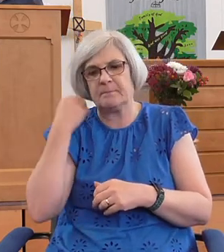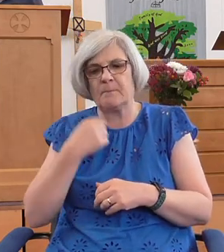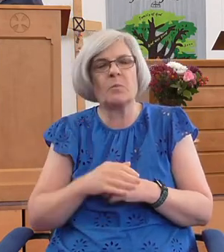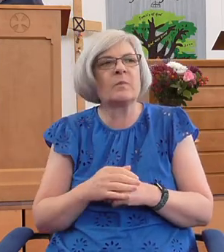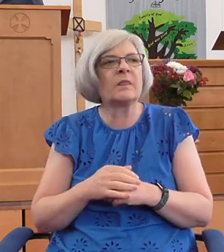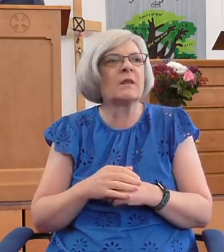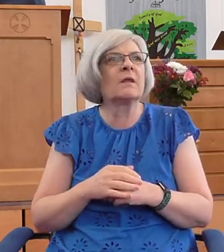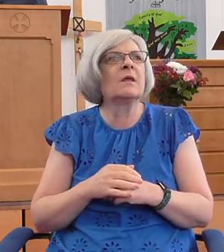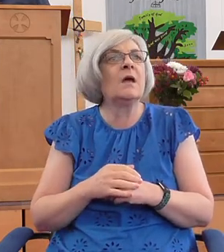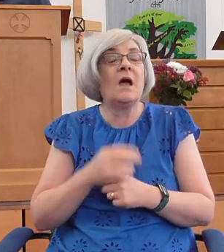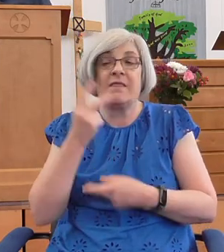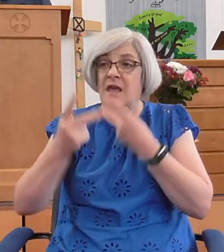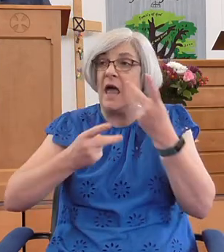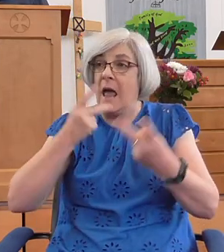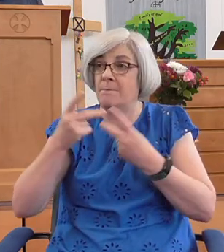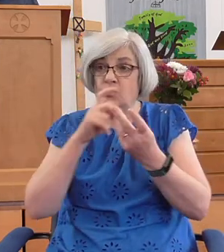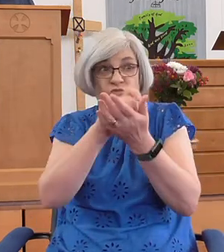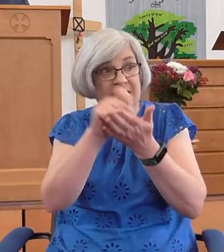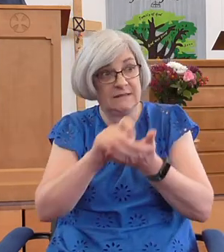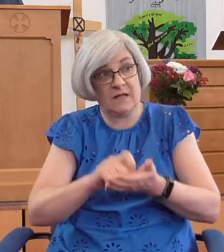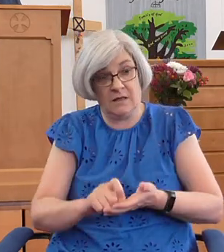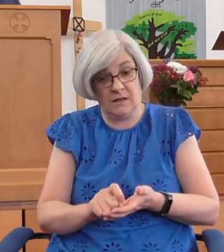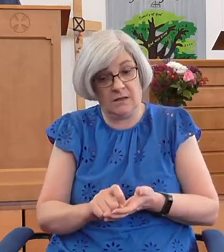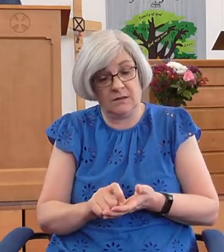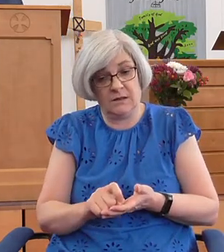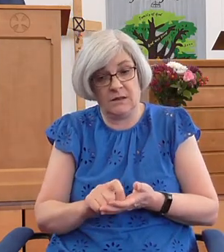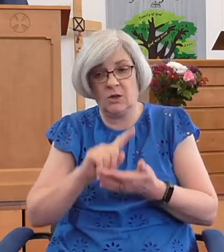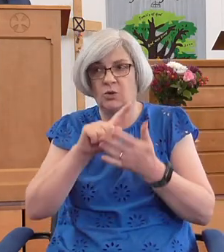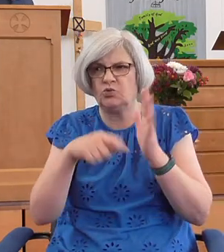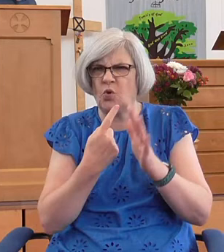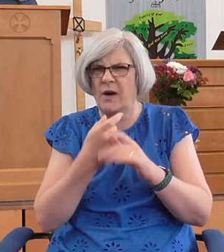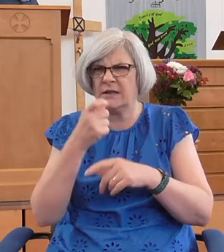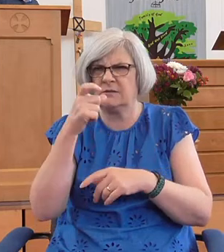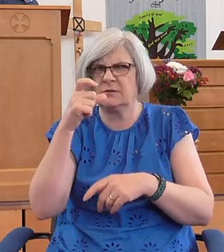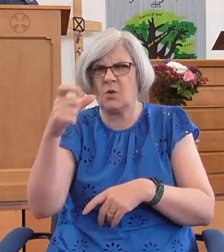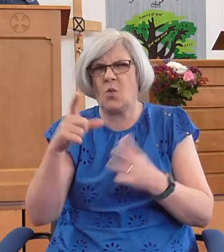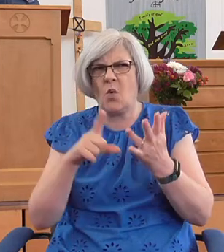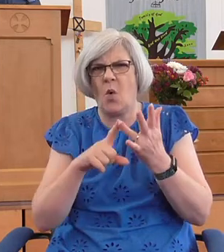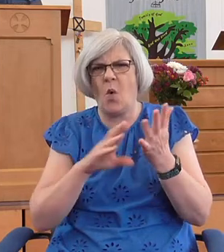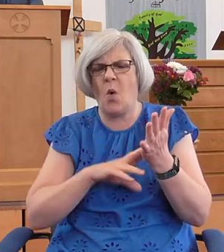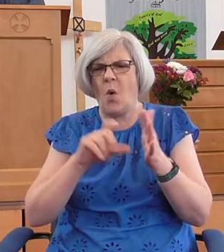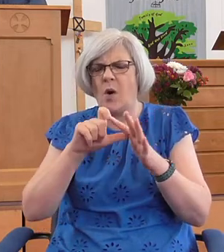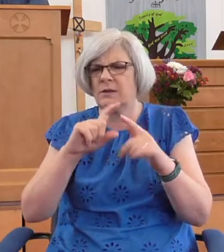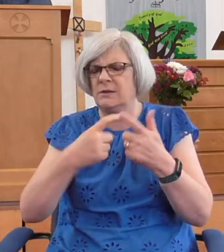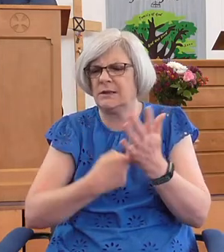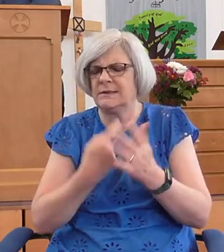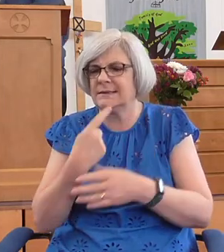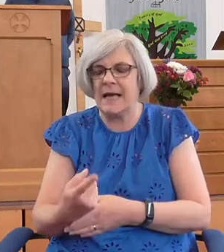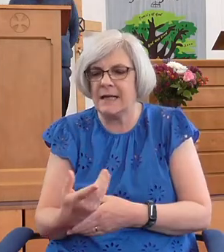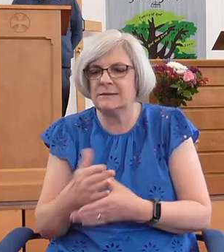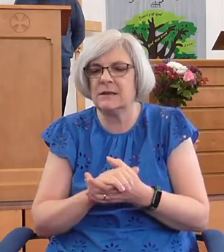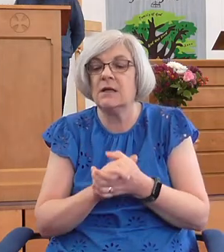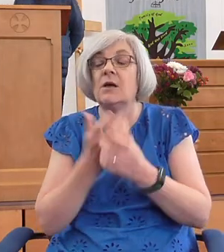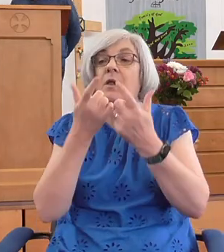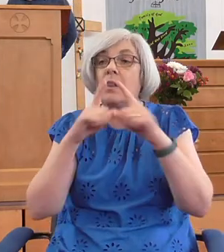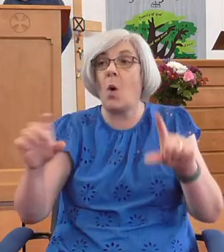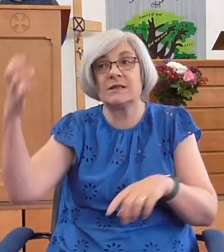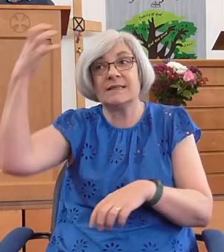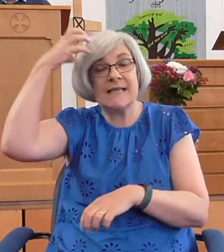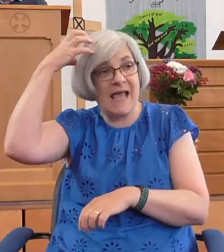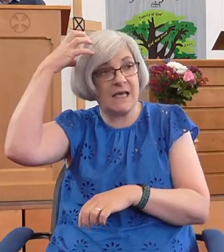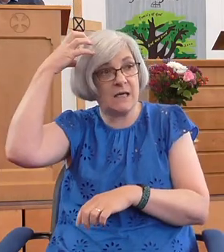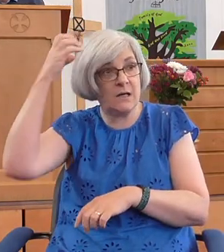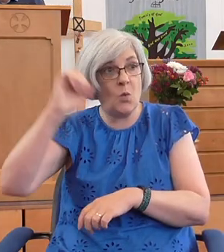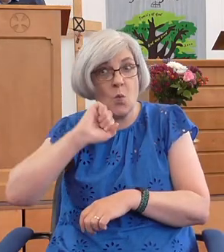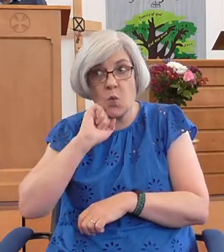As the hymn writer Josiah Condor said, "The Lord is King, who then shall